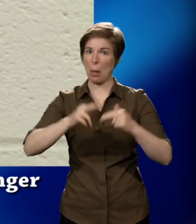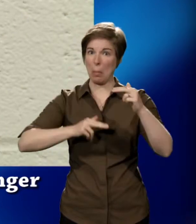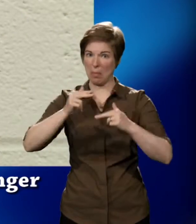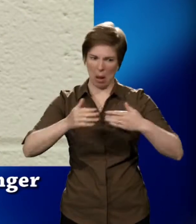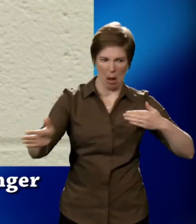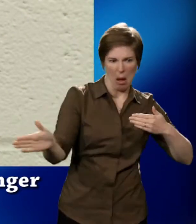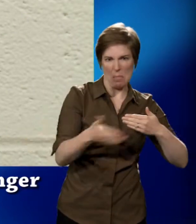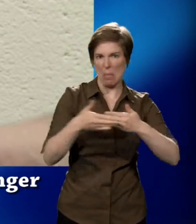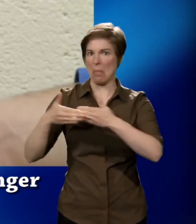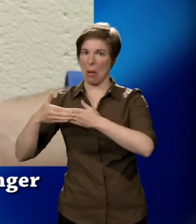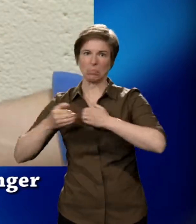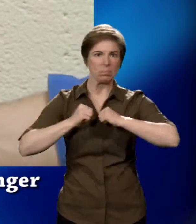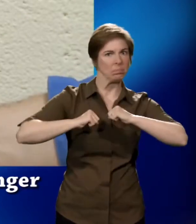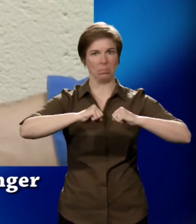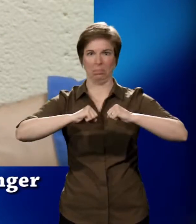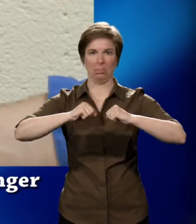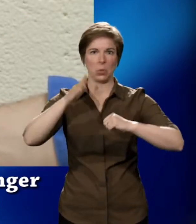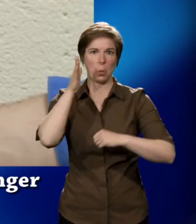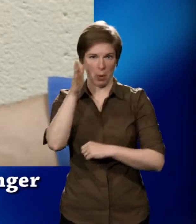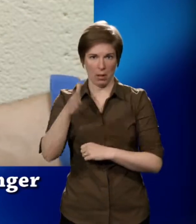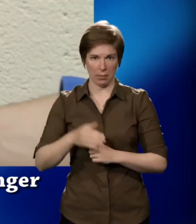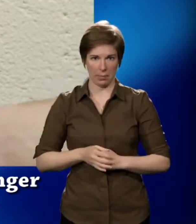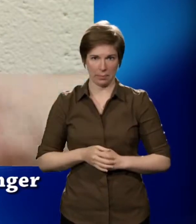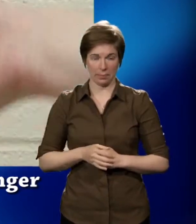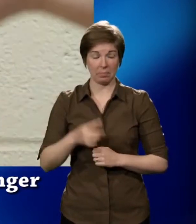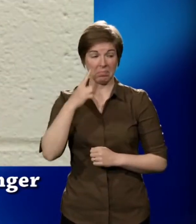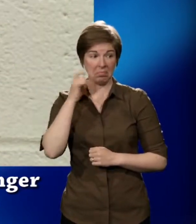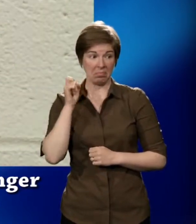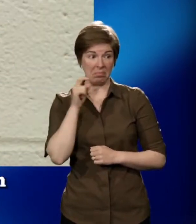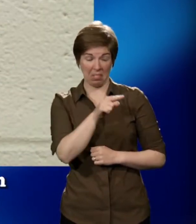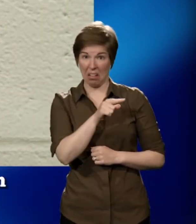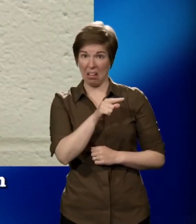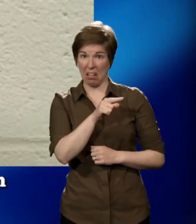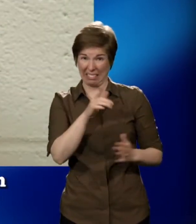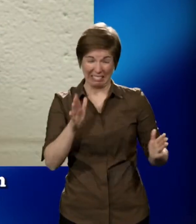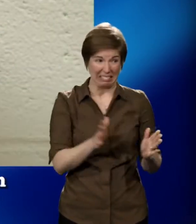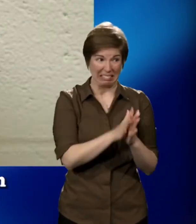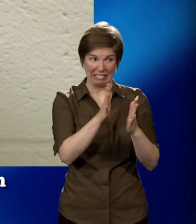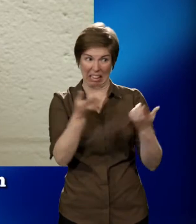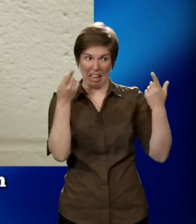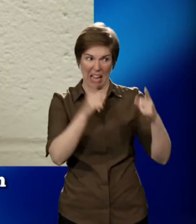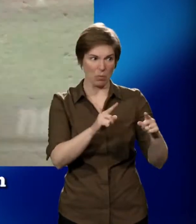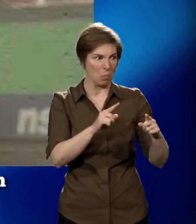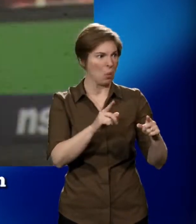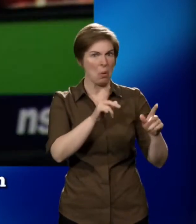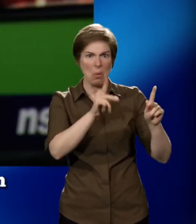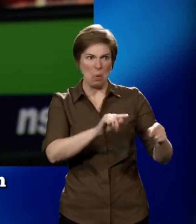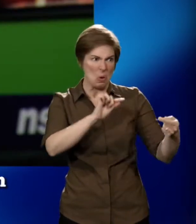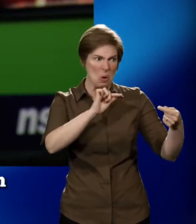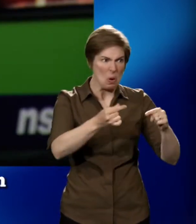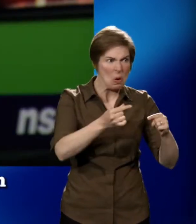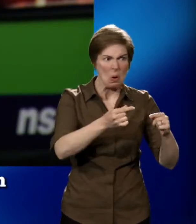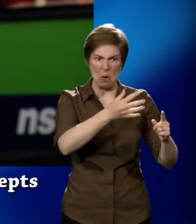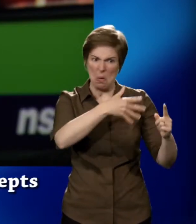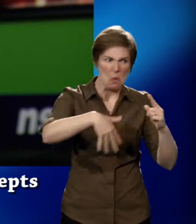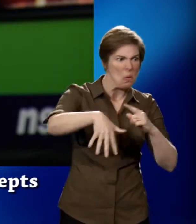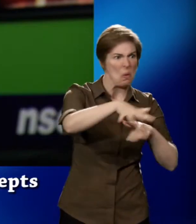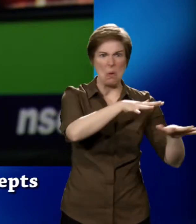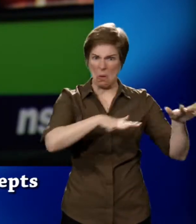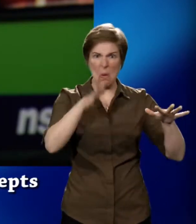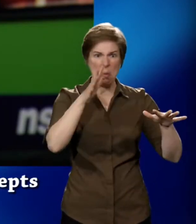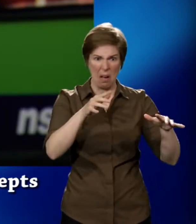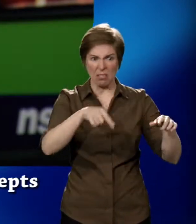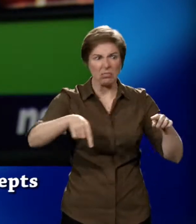see something that's a danger to the campus and you're able to activate that yellow pull station, please do that. Now